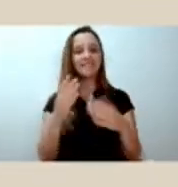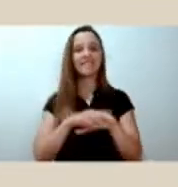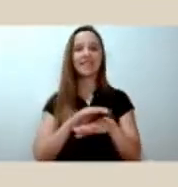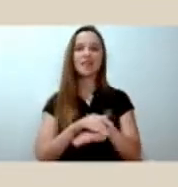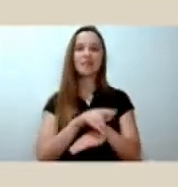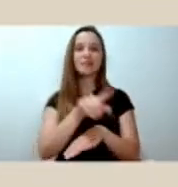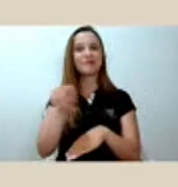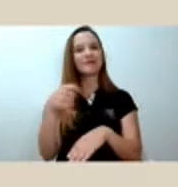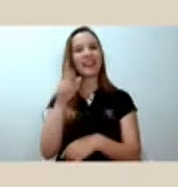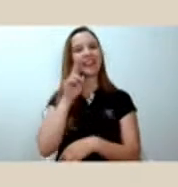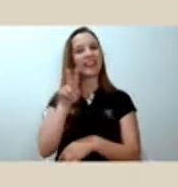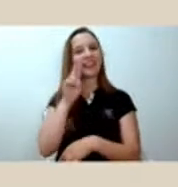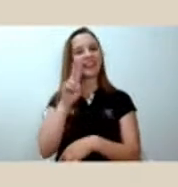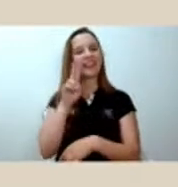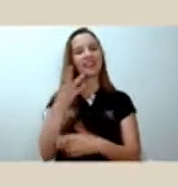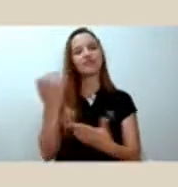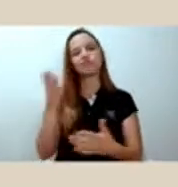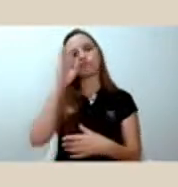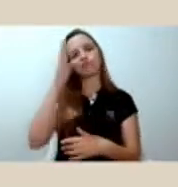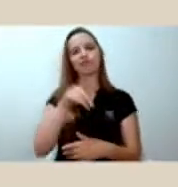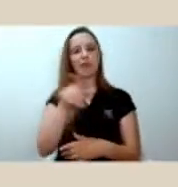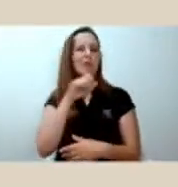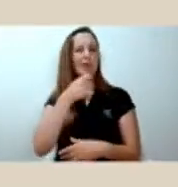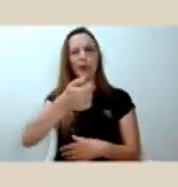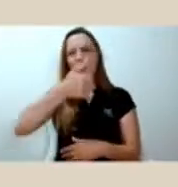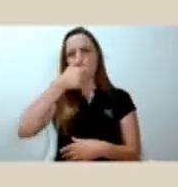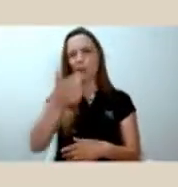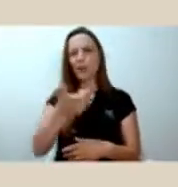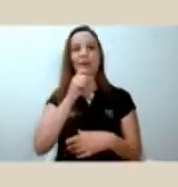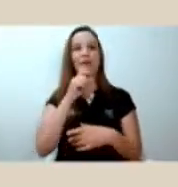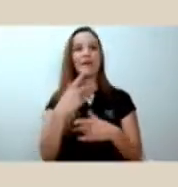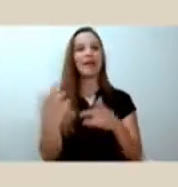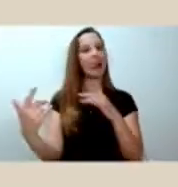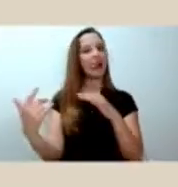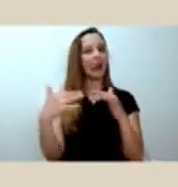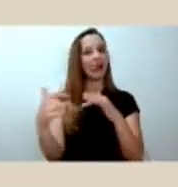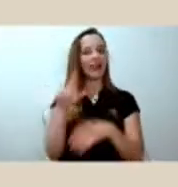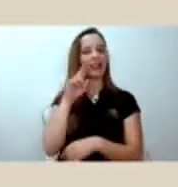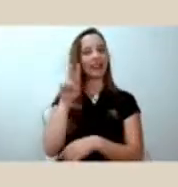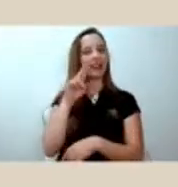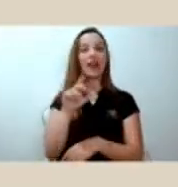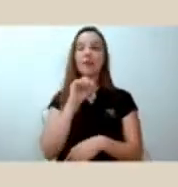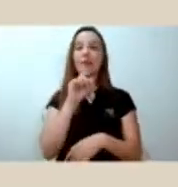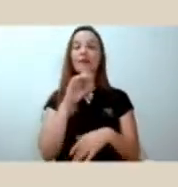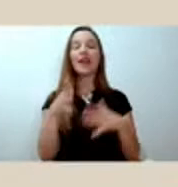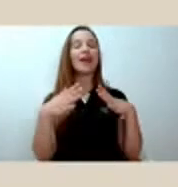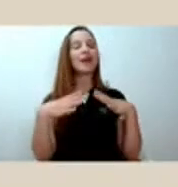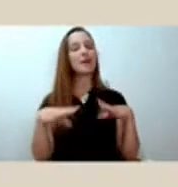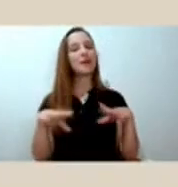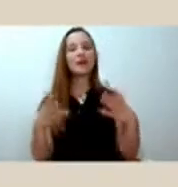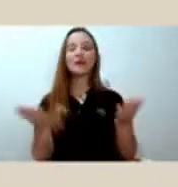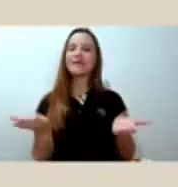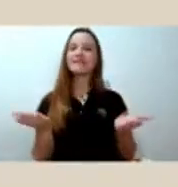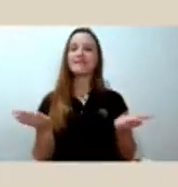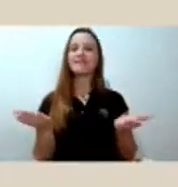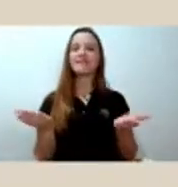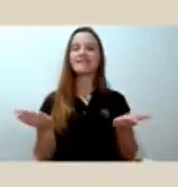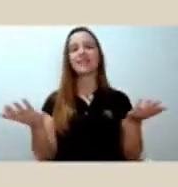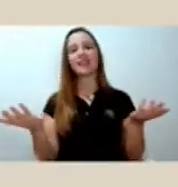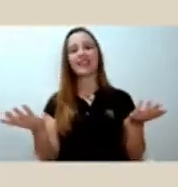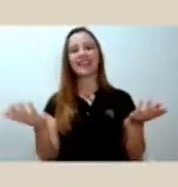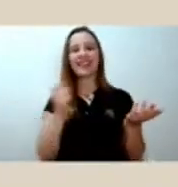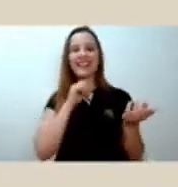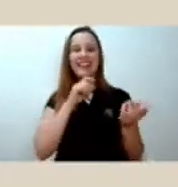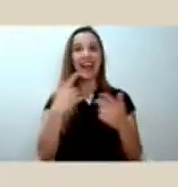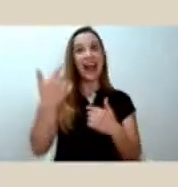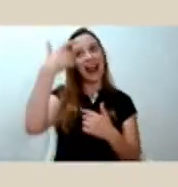know you could be otherwise occupied, you could be watching the football game, or you could even be on vacation, whether physically or mentally.